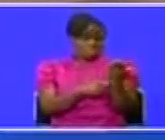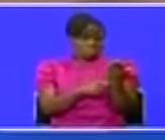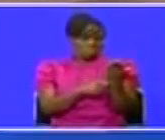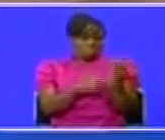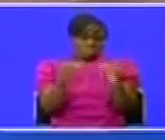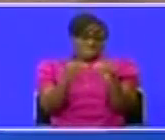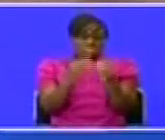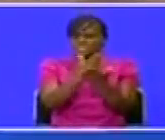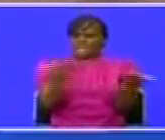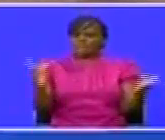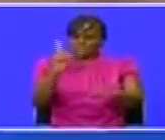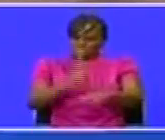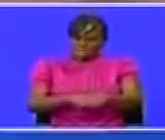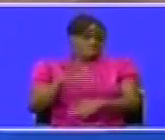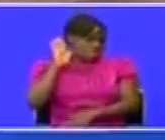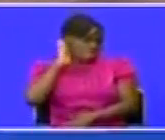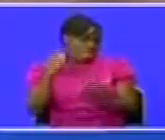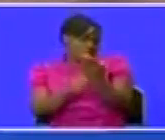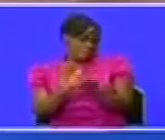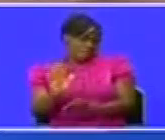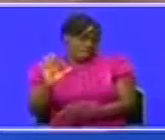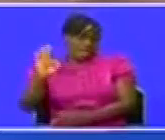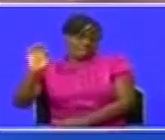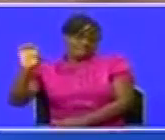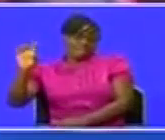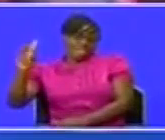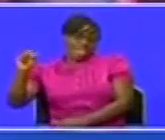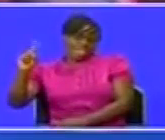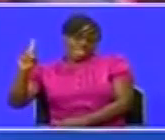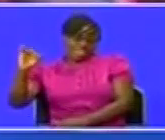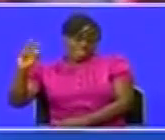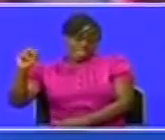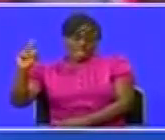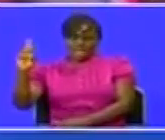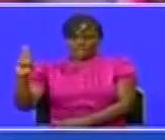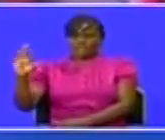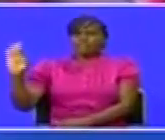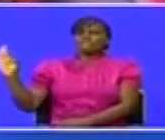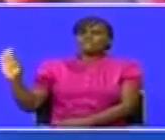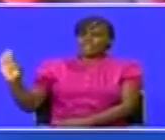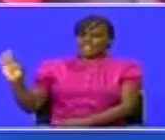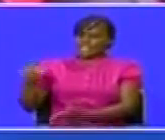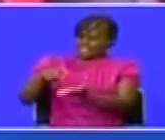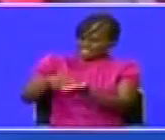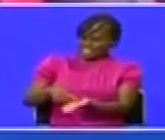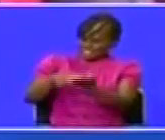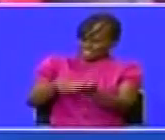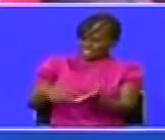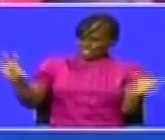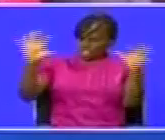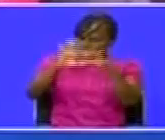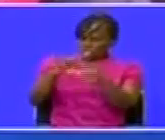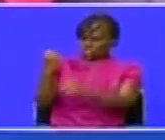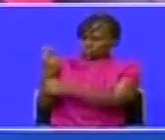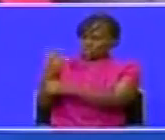whom I met somewhere, nikasikia anaitwa Ferdinand, nikaona ala, this is a good name. Ferdinand Waititu has insisted he joined Dagoretti